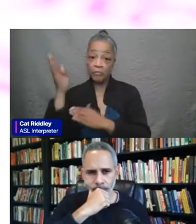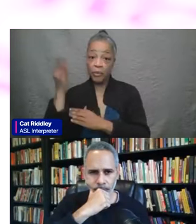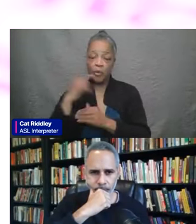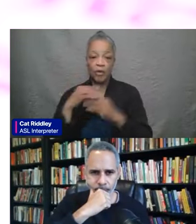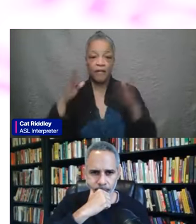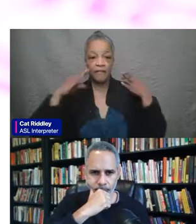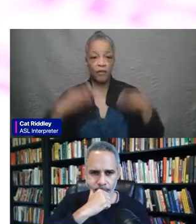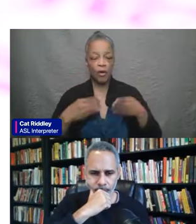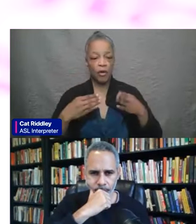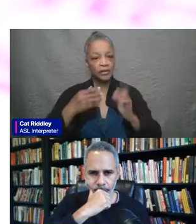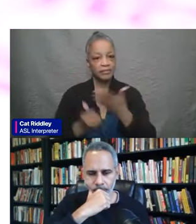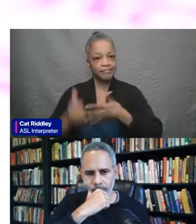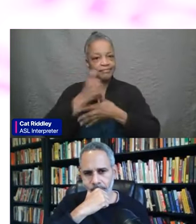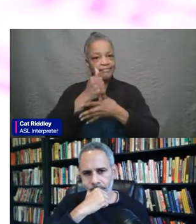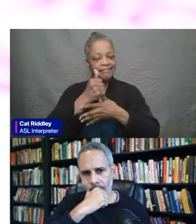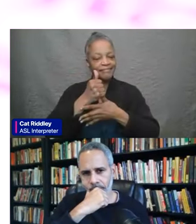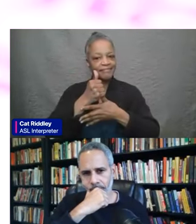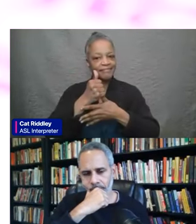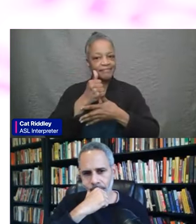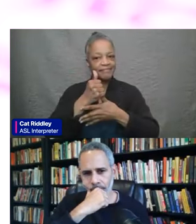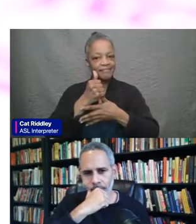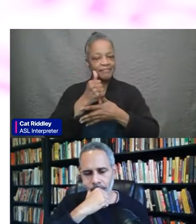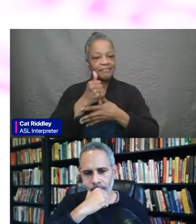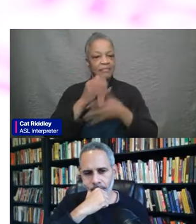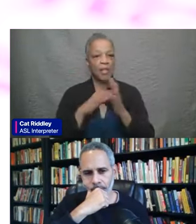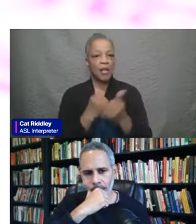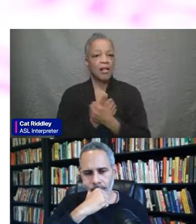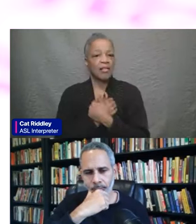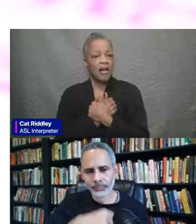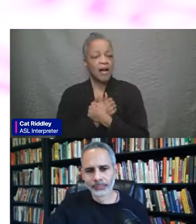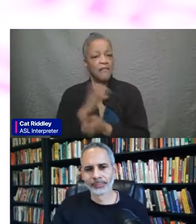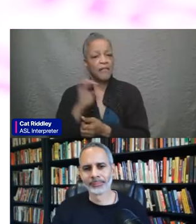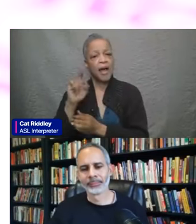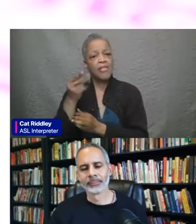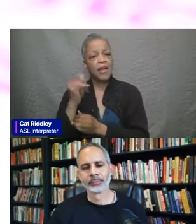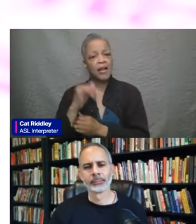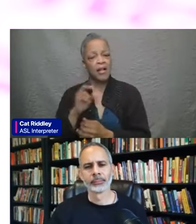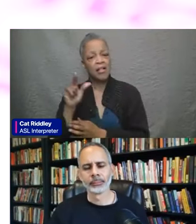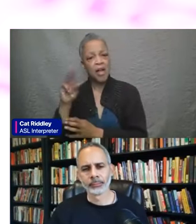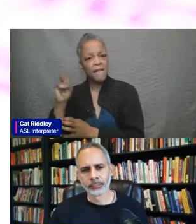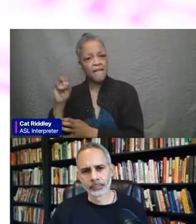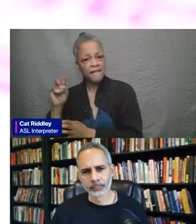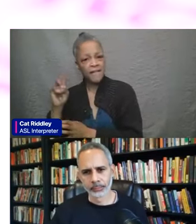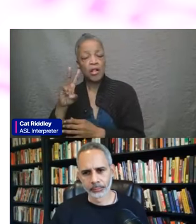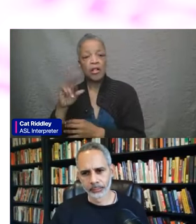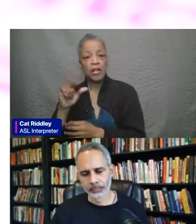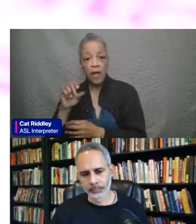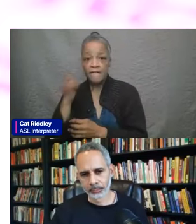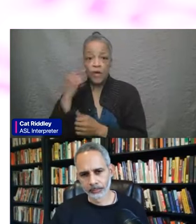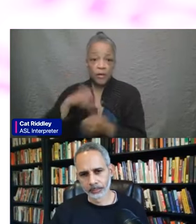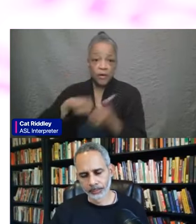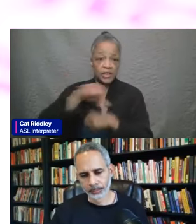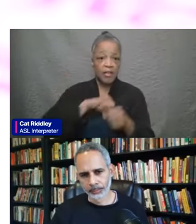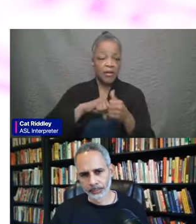focusing primarily on, a love ethic, one of love for each other,